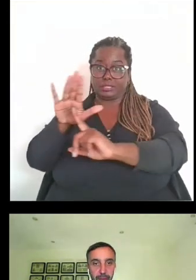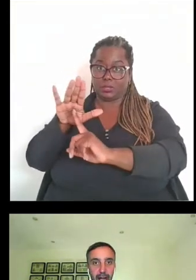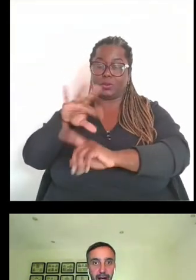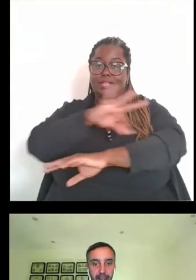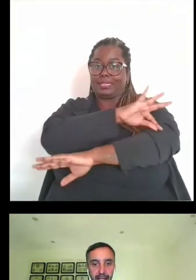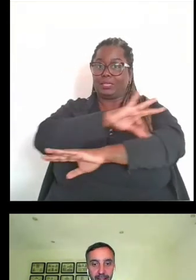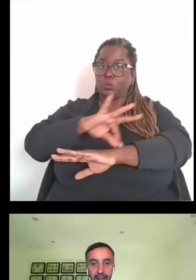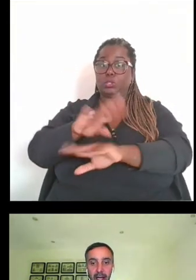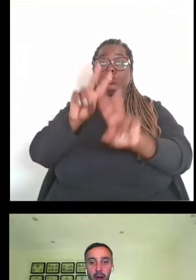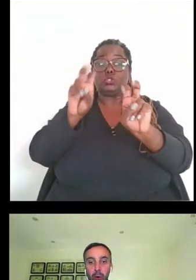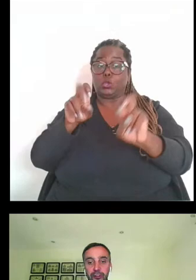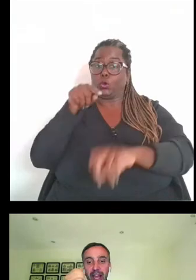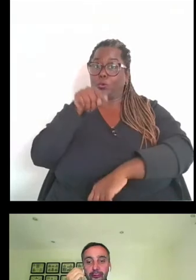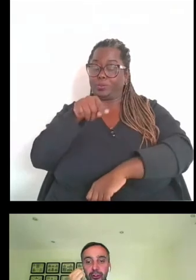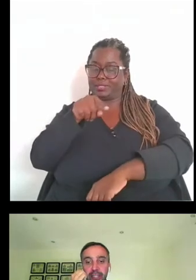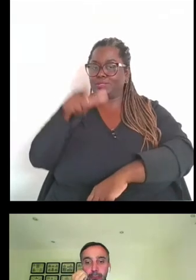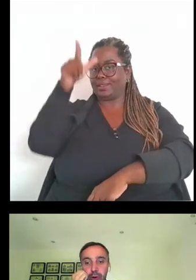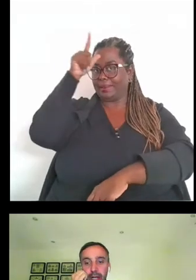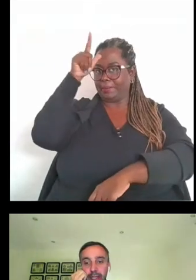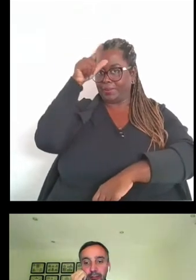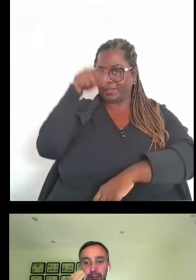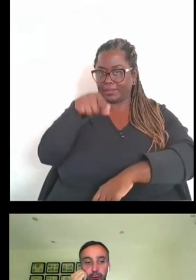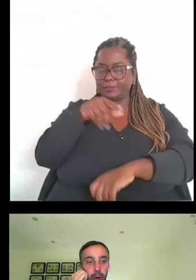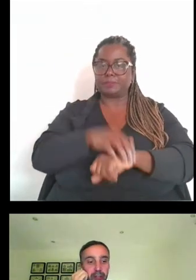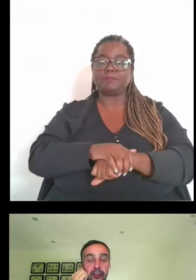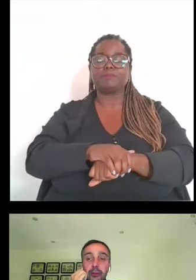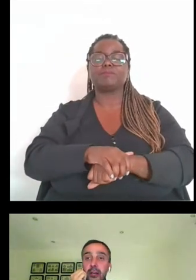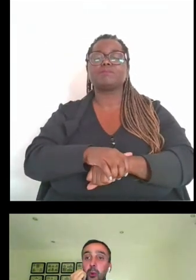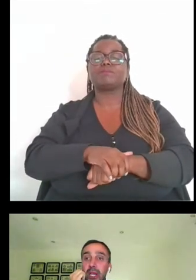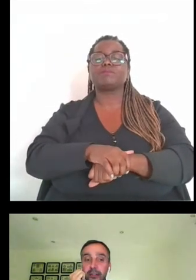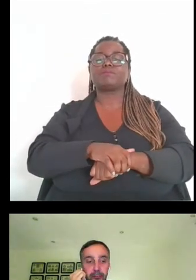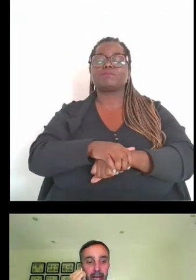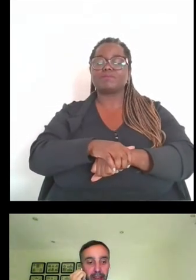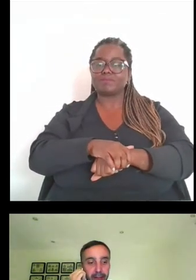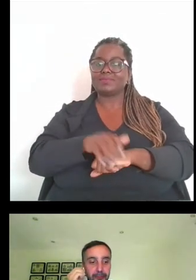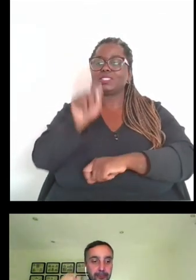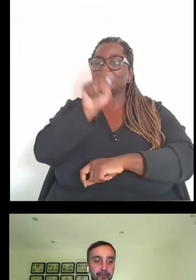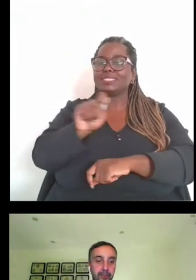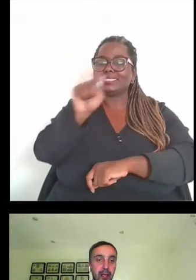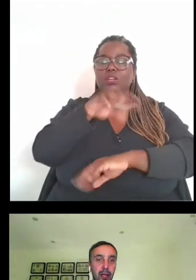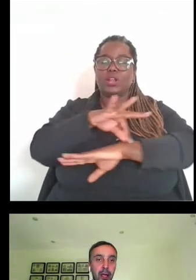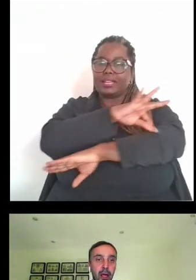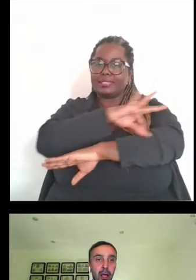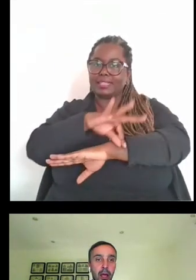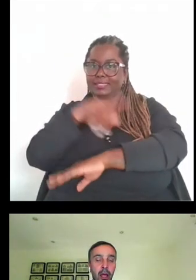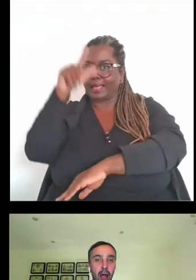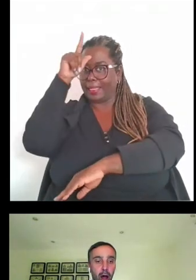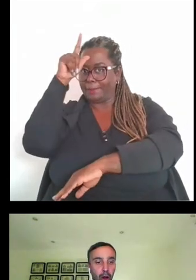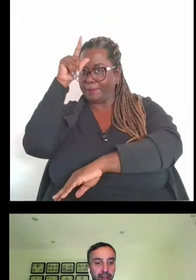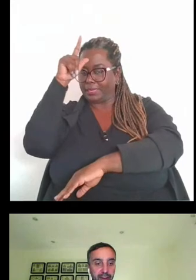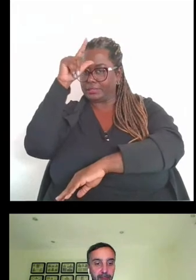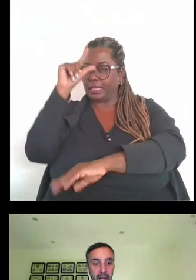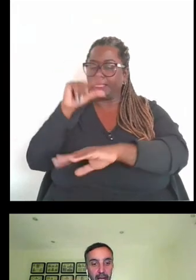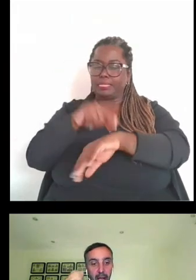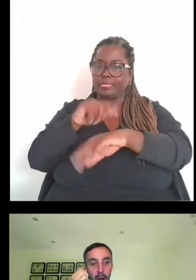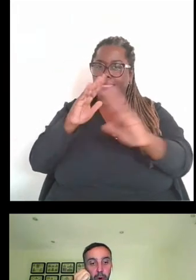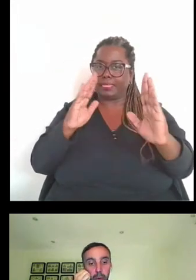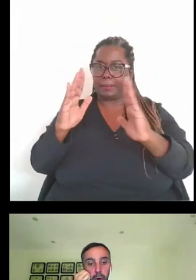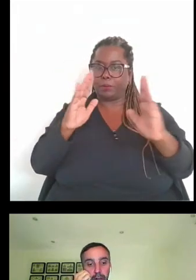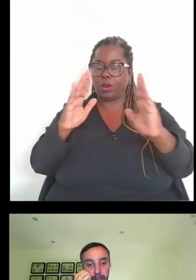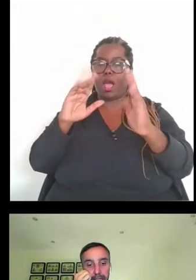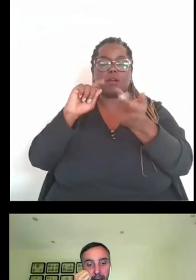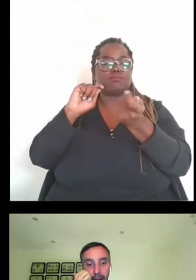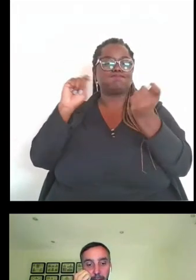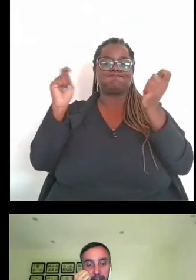association of German Architects was therefore temporarily transformed into a queer space on display